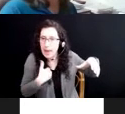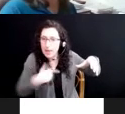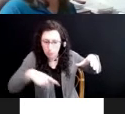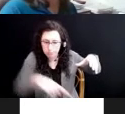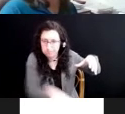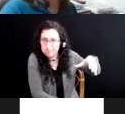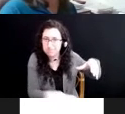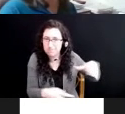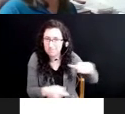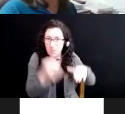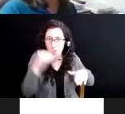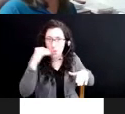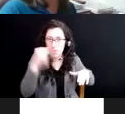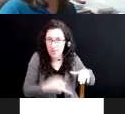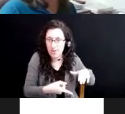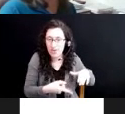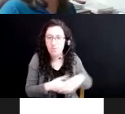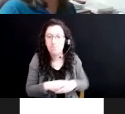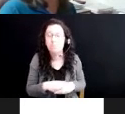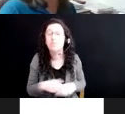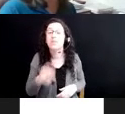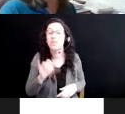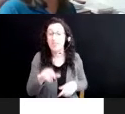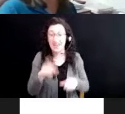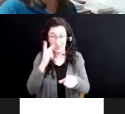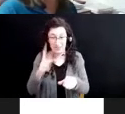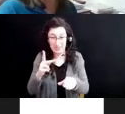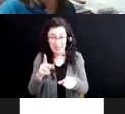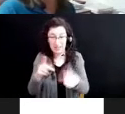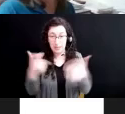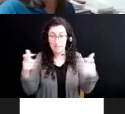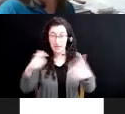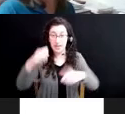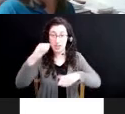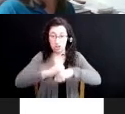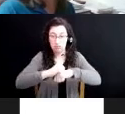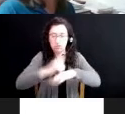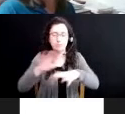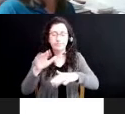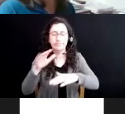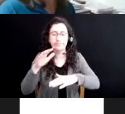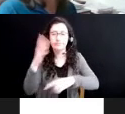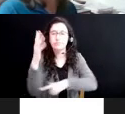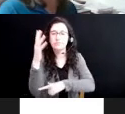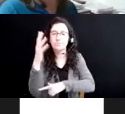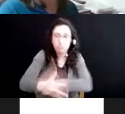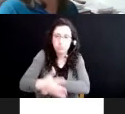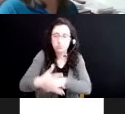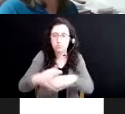And actually, just a few weeks after putting this root wad in, just as a side note, there were like